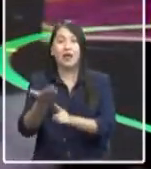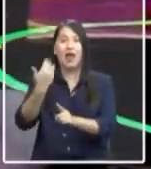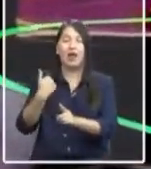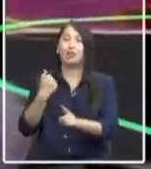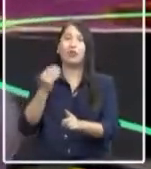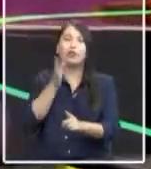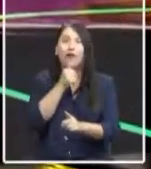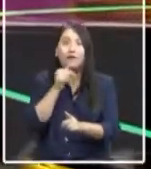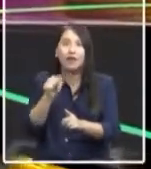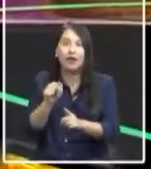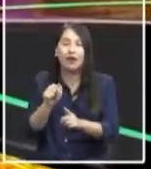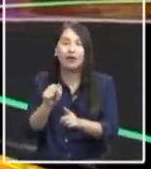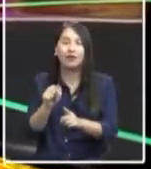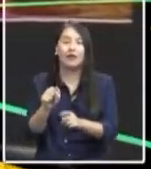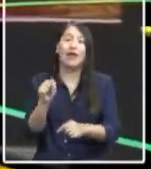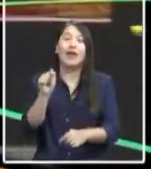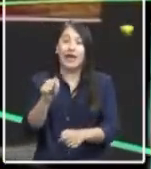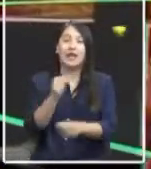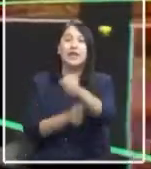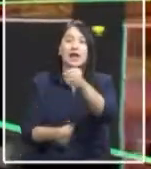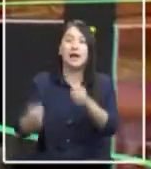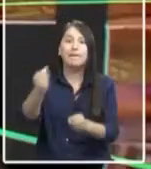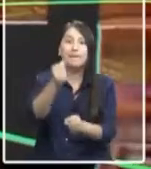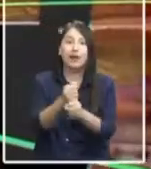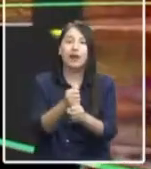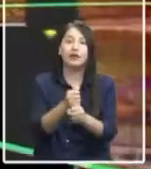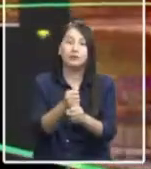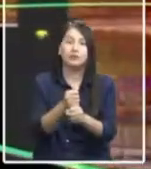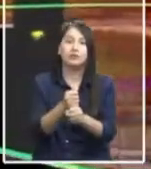requires the fishes to be adapting